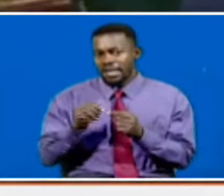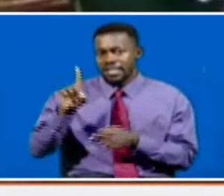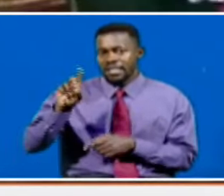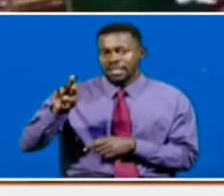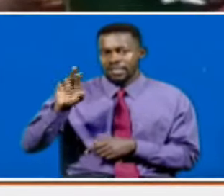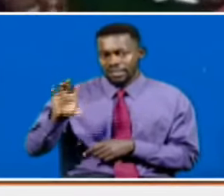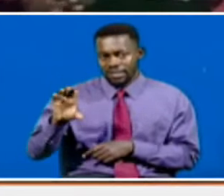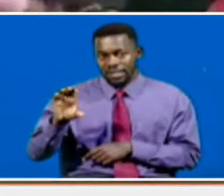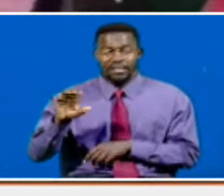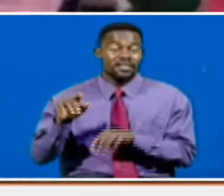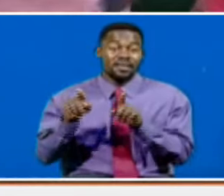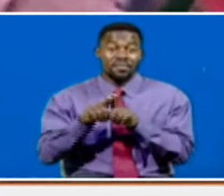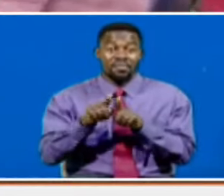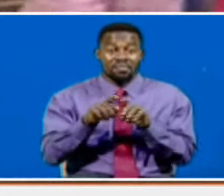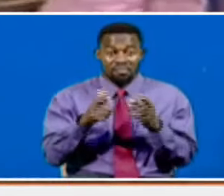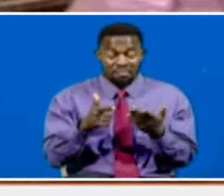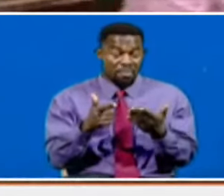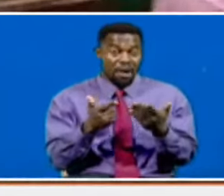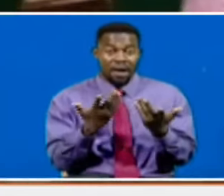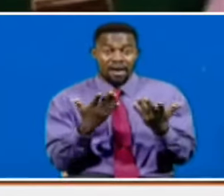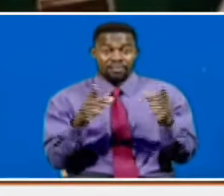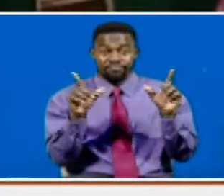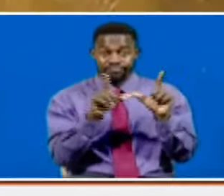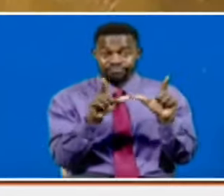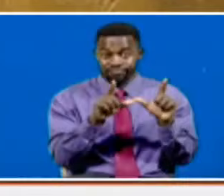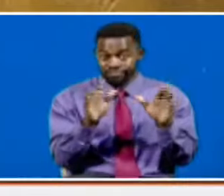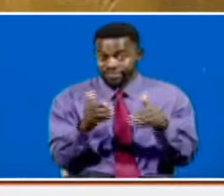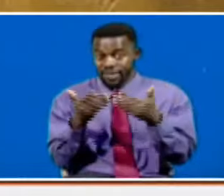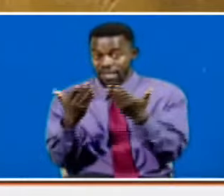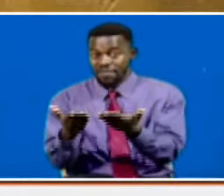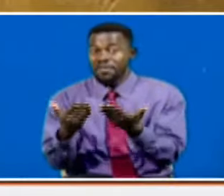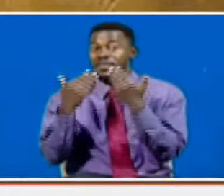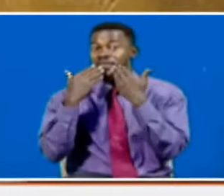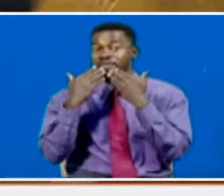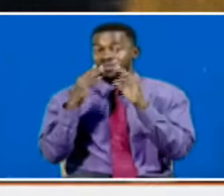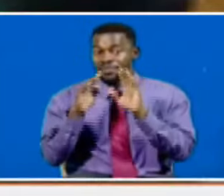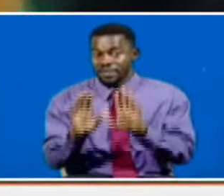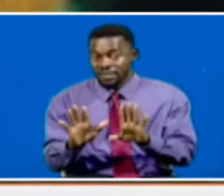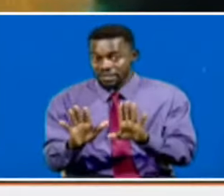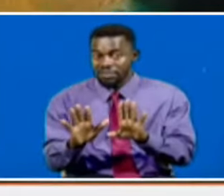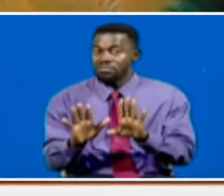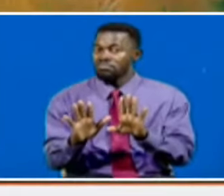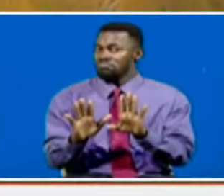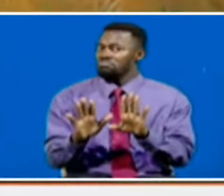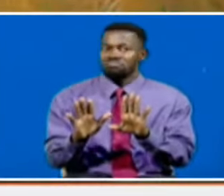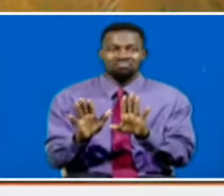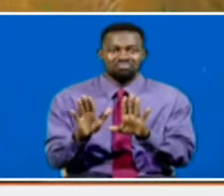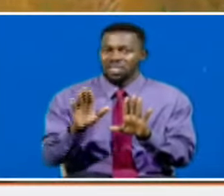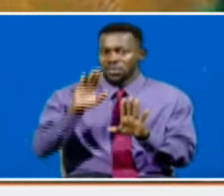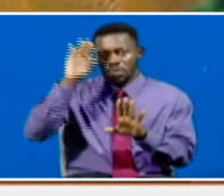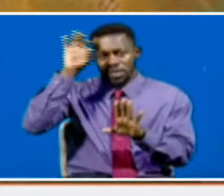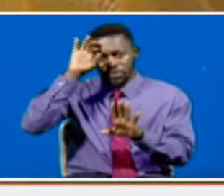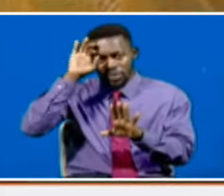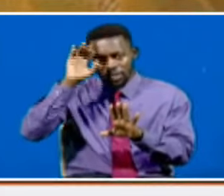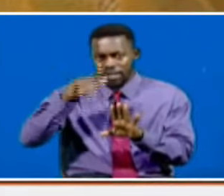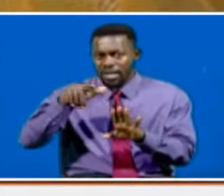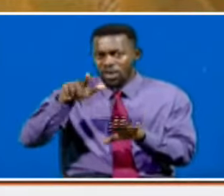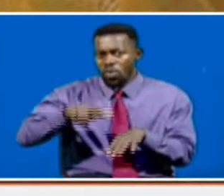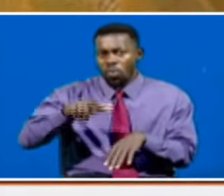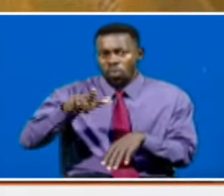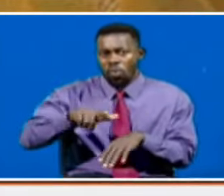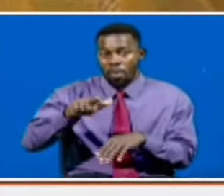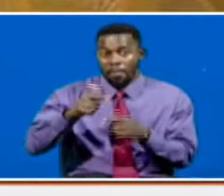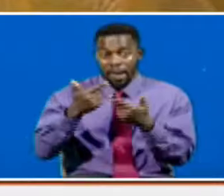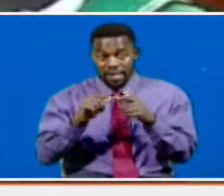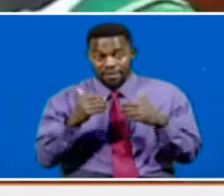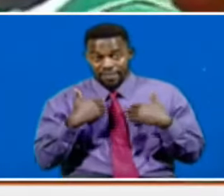questioned the nominee academic papers. Githinji admitted he had not advanced his education, although he had a certificate in